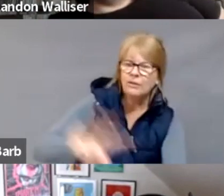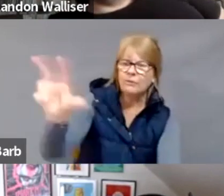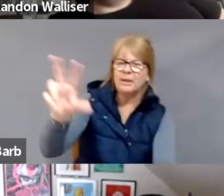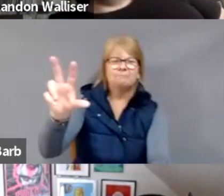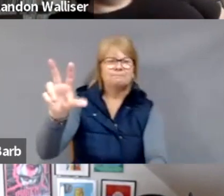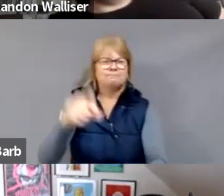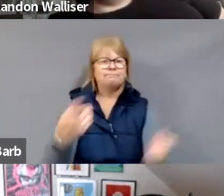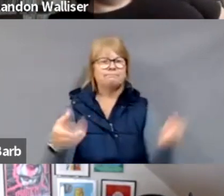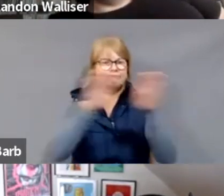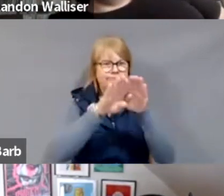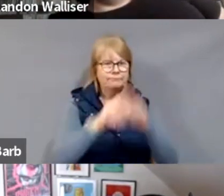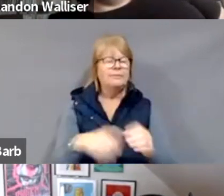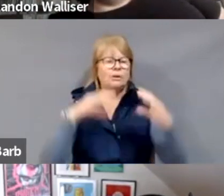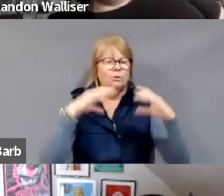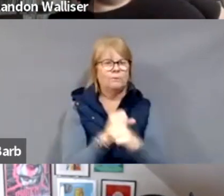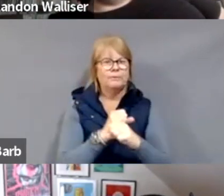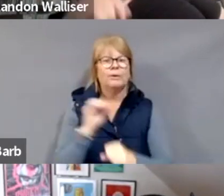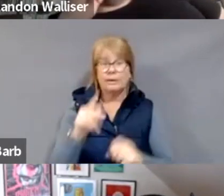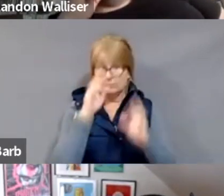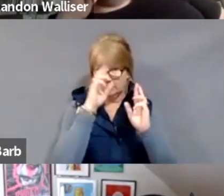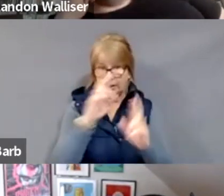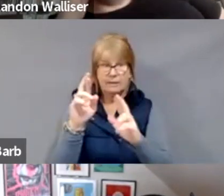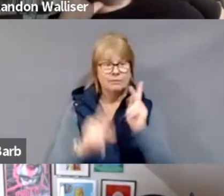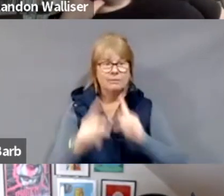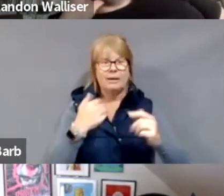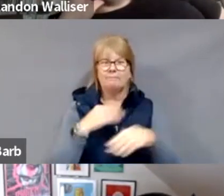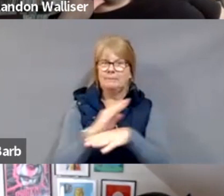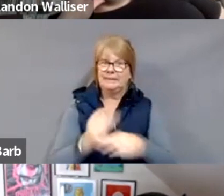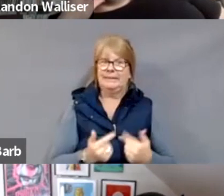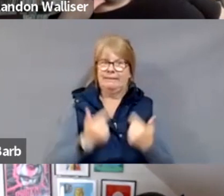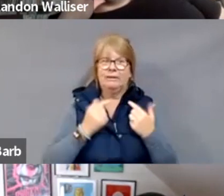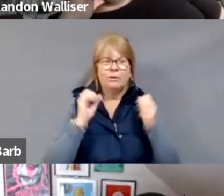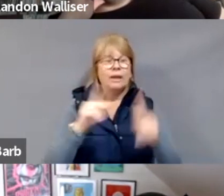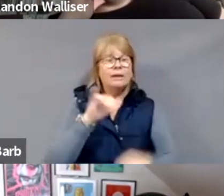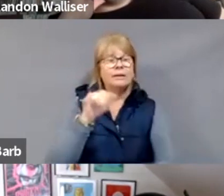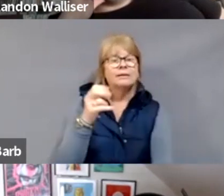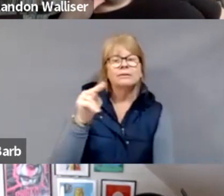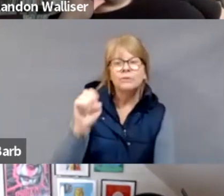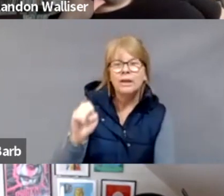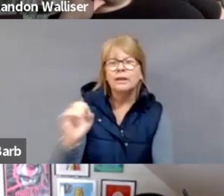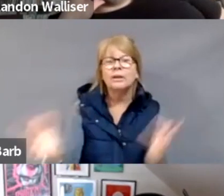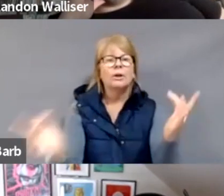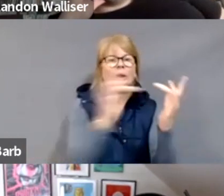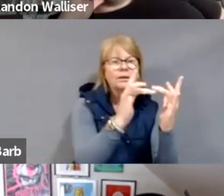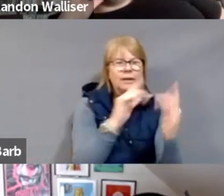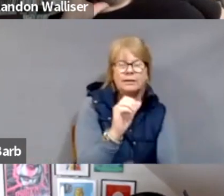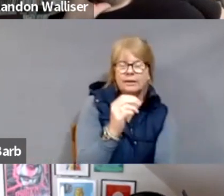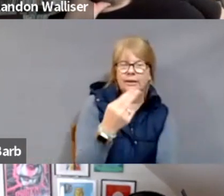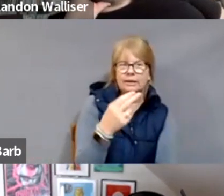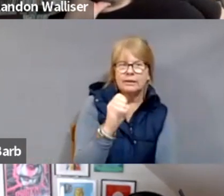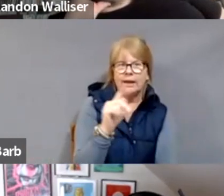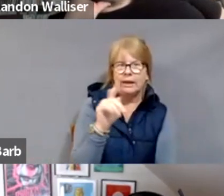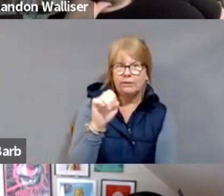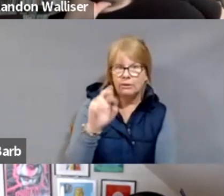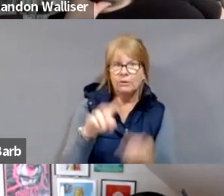should honor that and respect that. People have a lot going on. Jane, reach out to Heather or myself, and we can forward